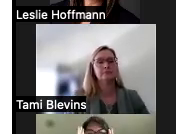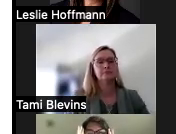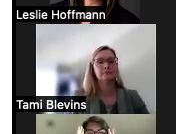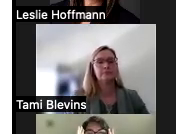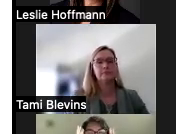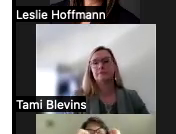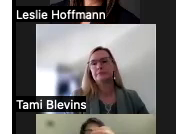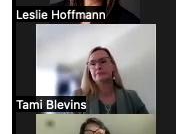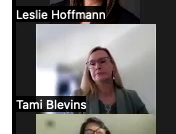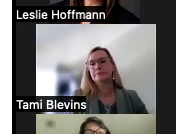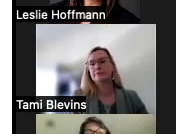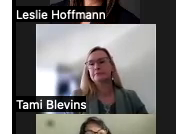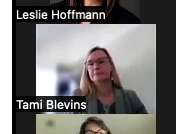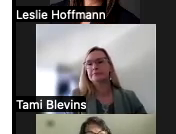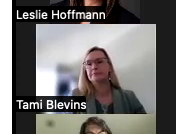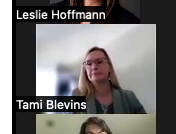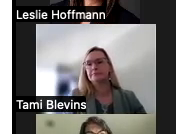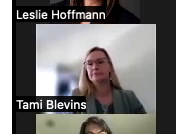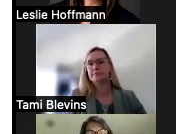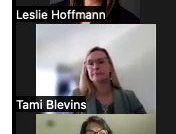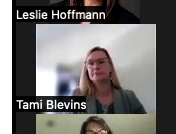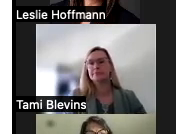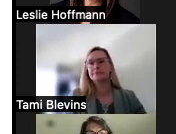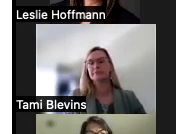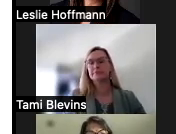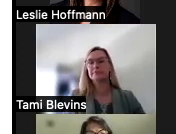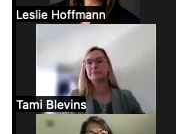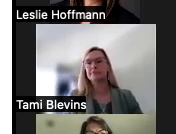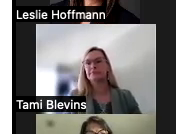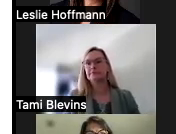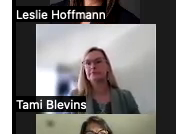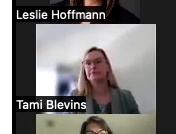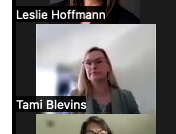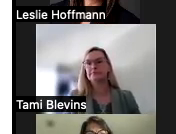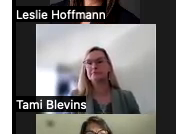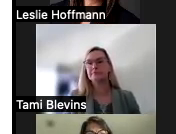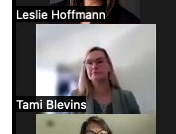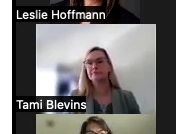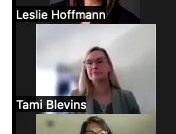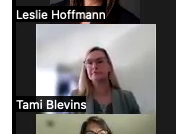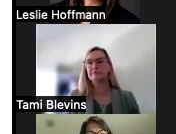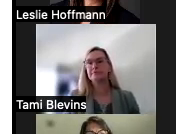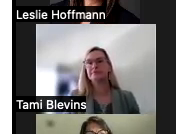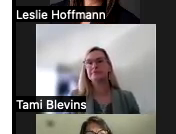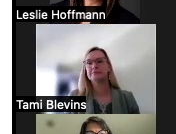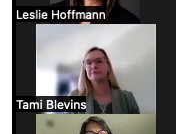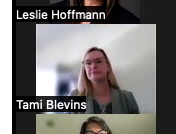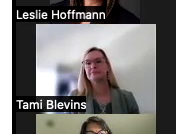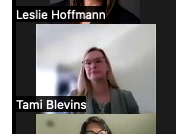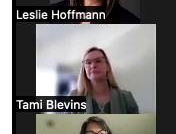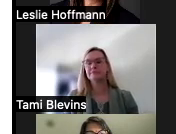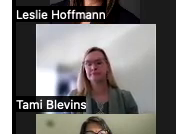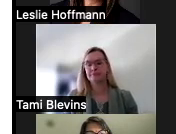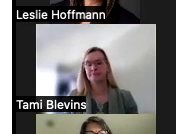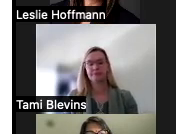seems unbelievable. But so we have been focused on, reducing the number of children coming into out-of-home care, and